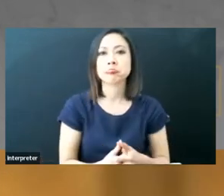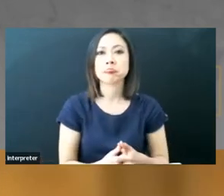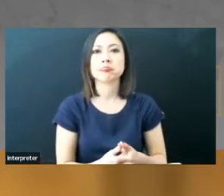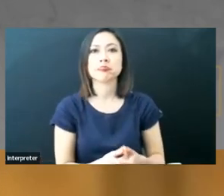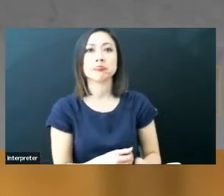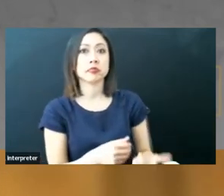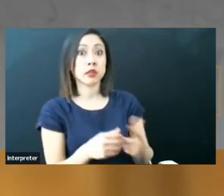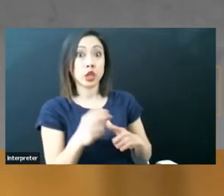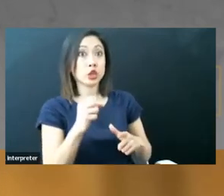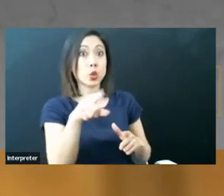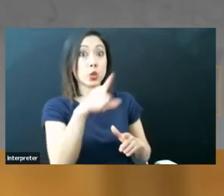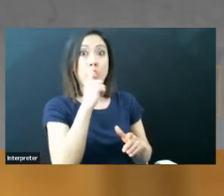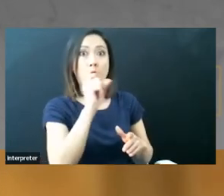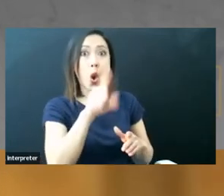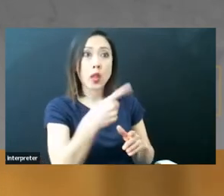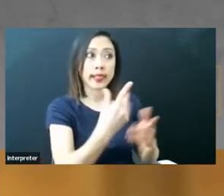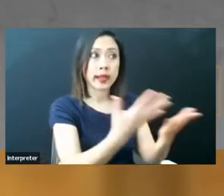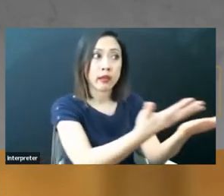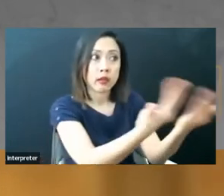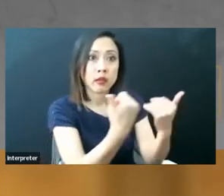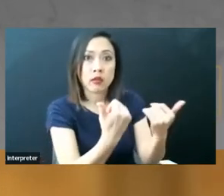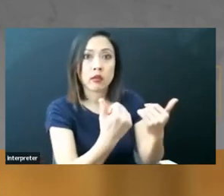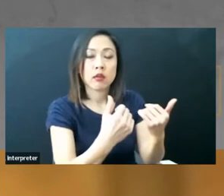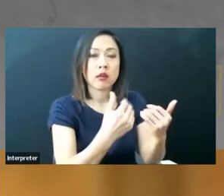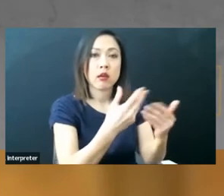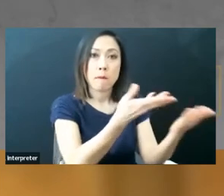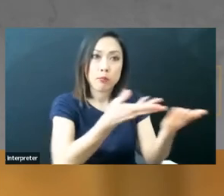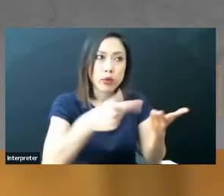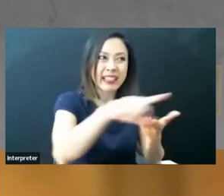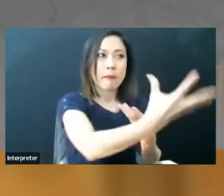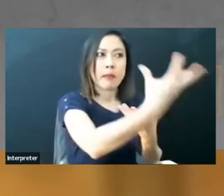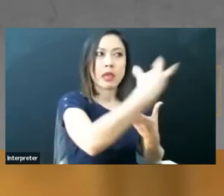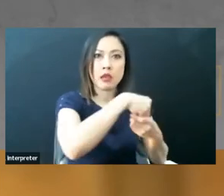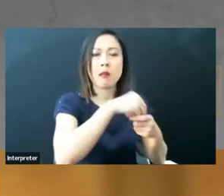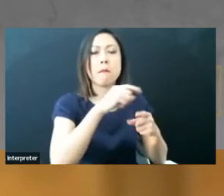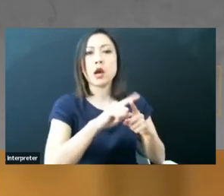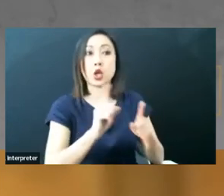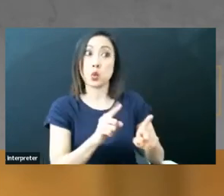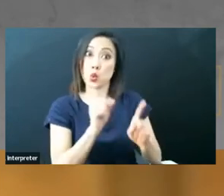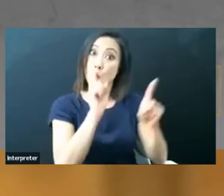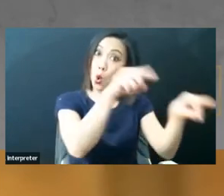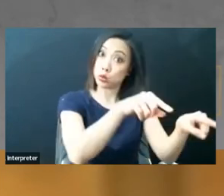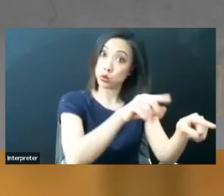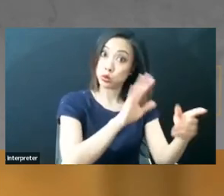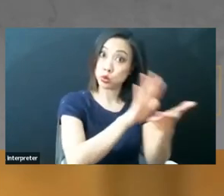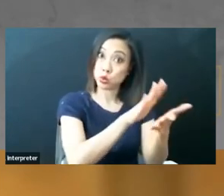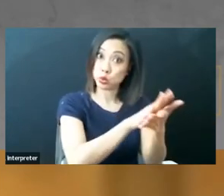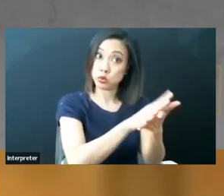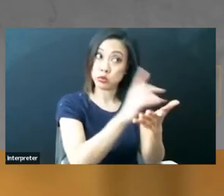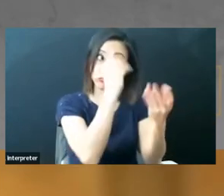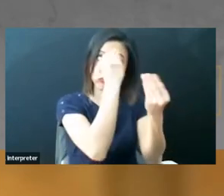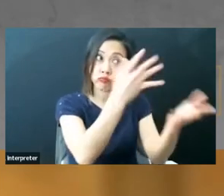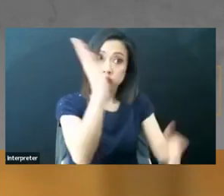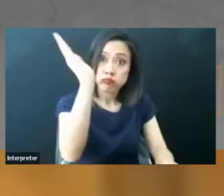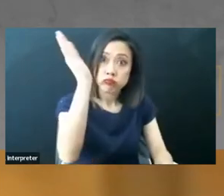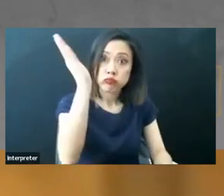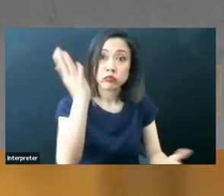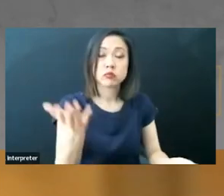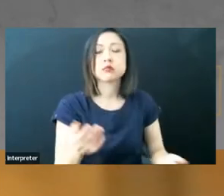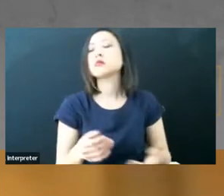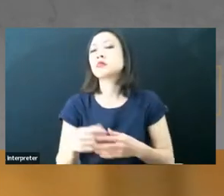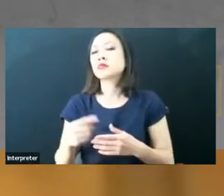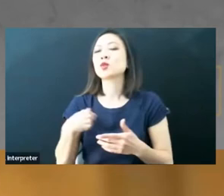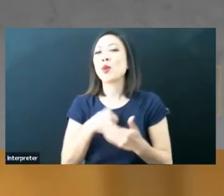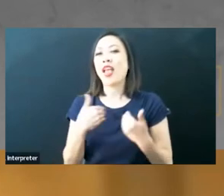bringing them in, you're reaching out to schools and so on to convey that message. We work through a lot of schools and a number of different programs. We